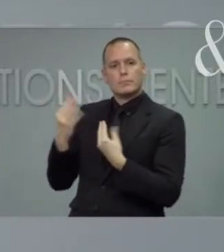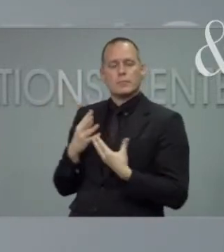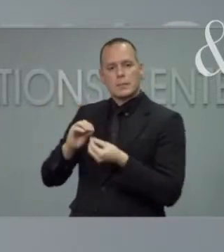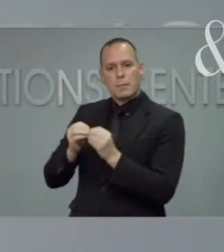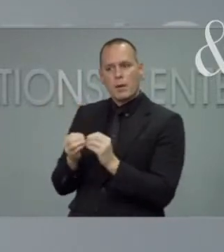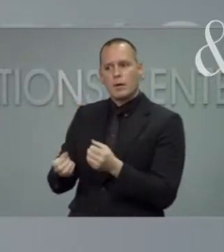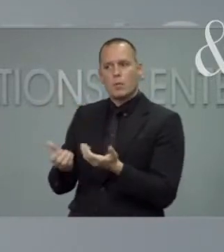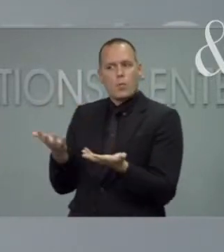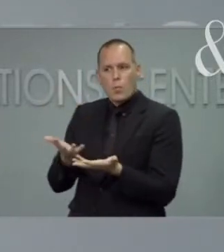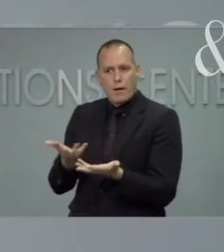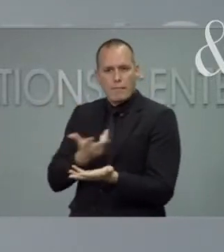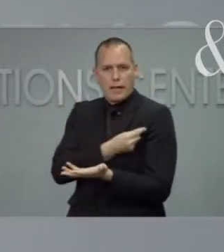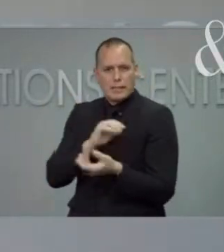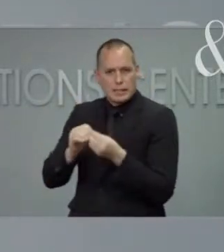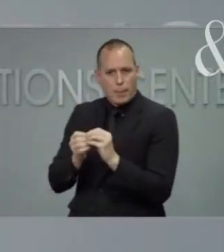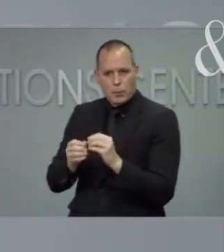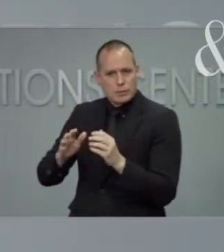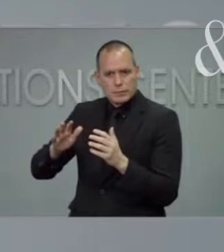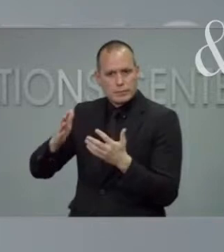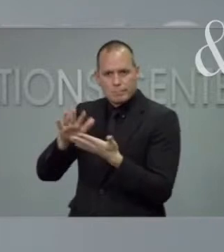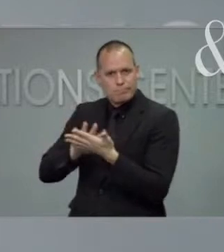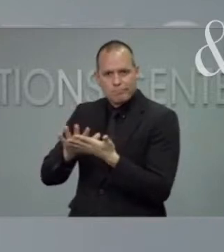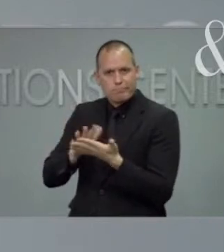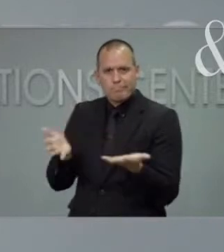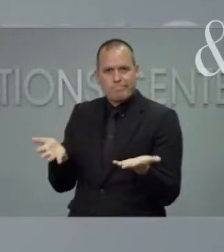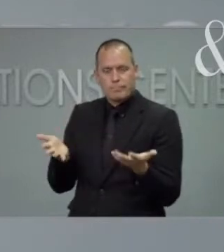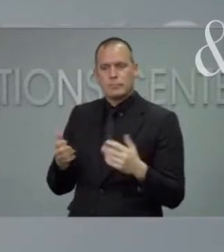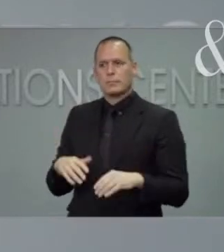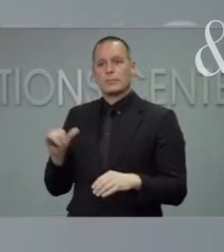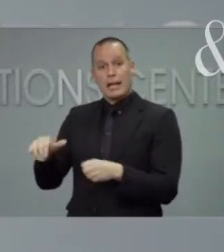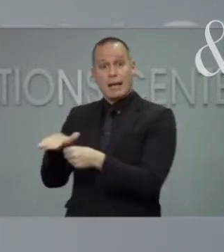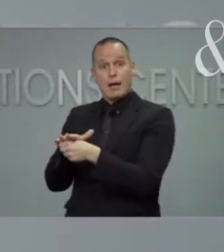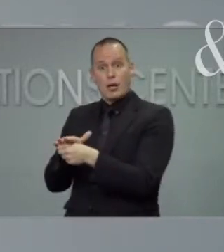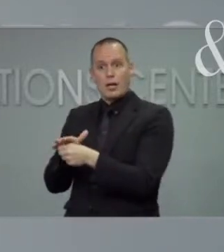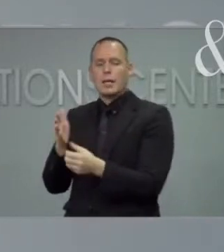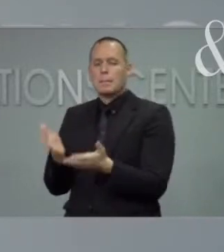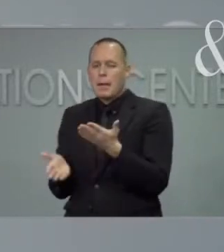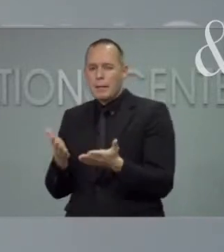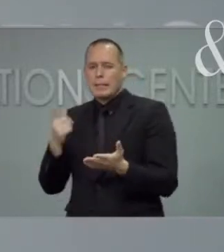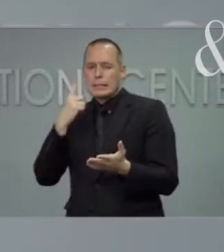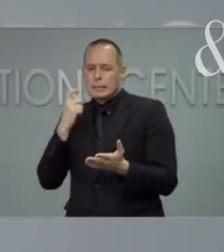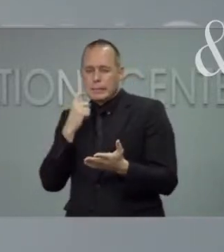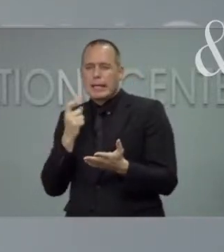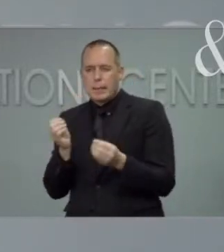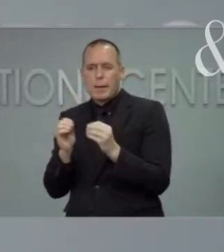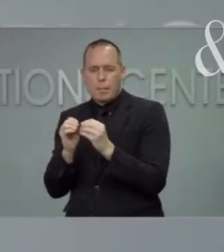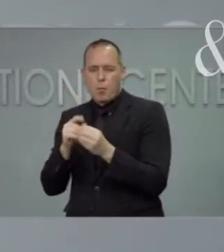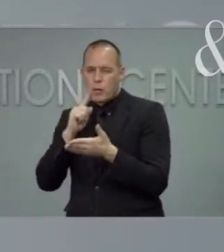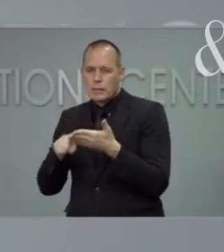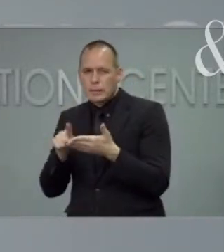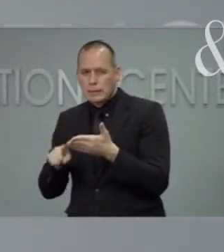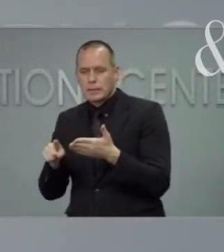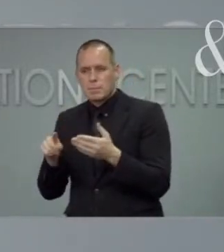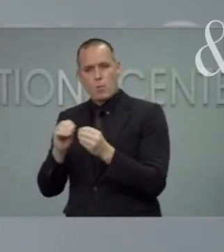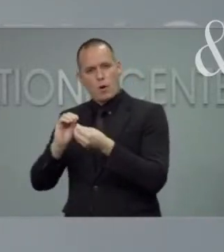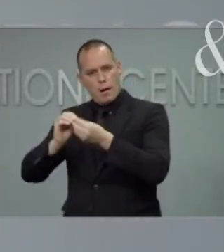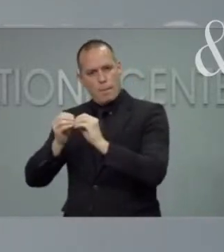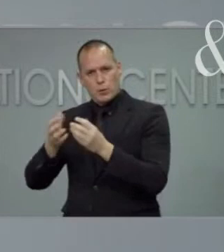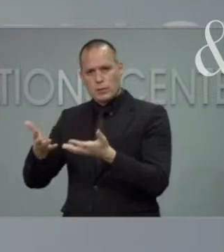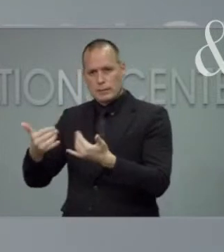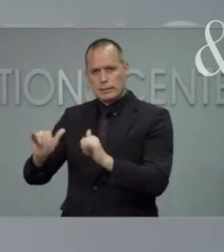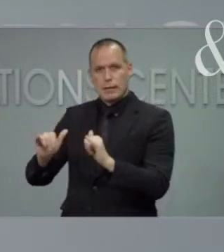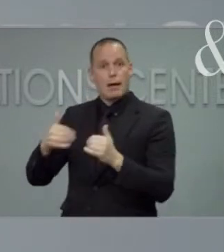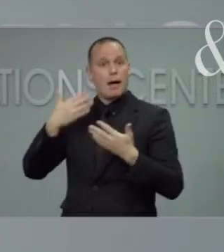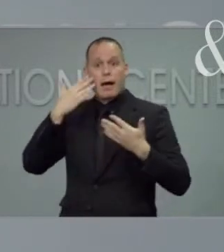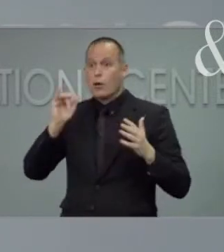to take some of those counties like Onslow and Cumberland, we think there's a little more digging we need to do. I don't know if the demand